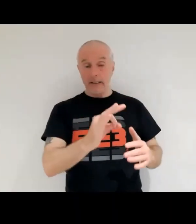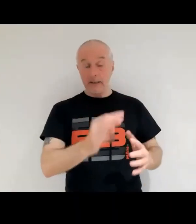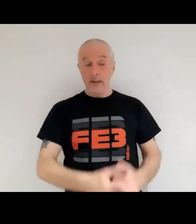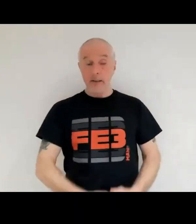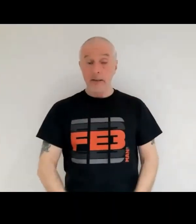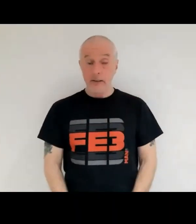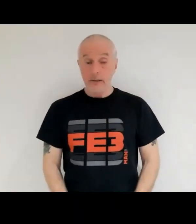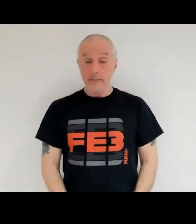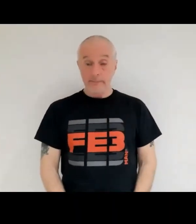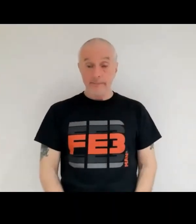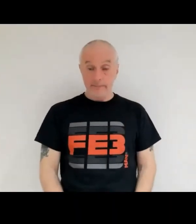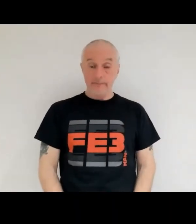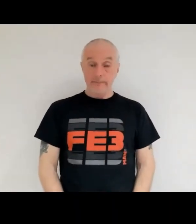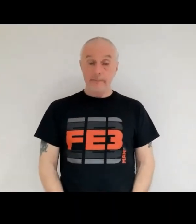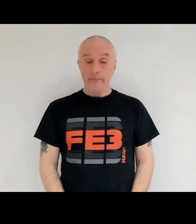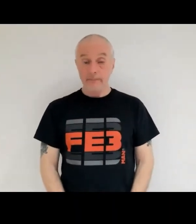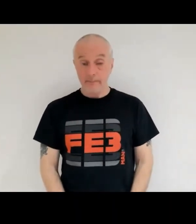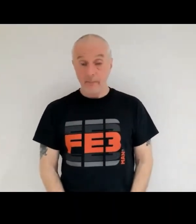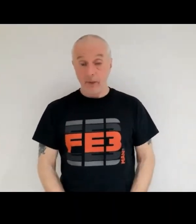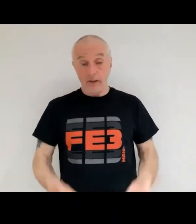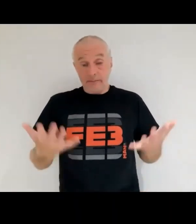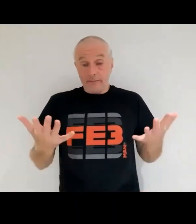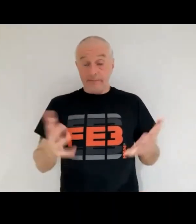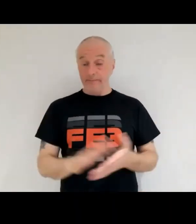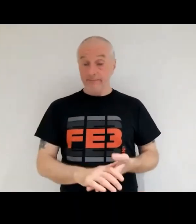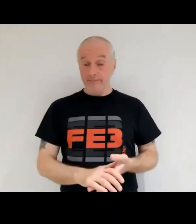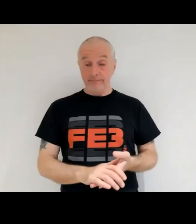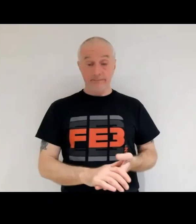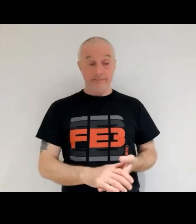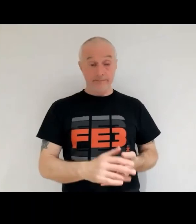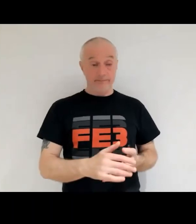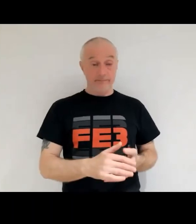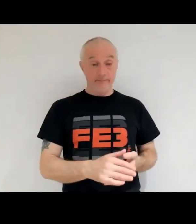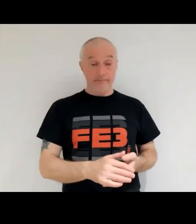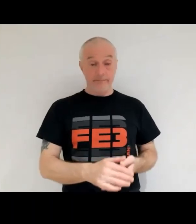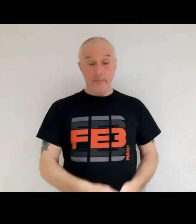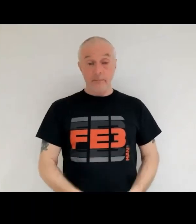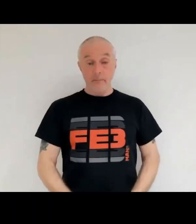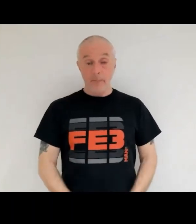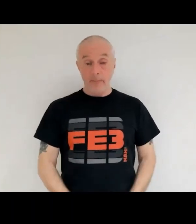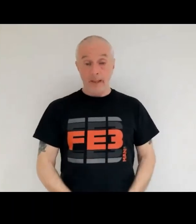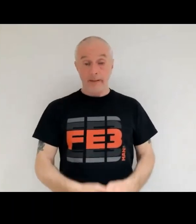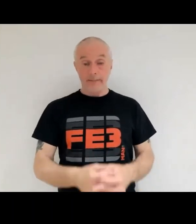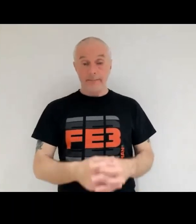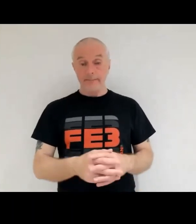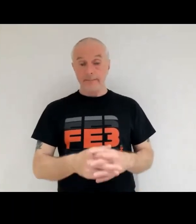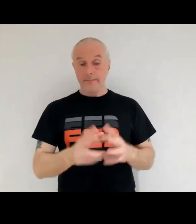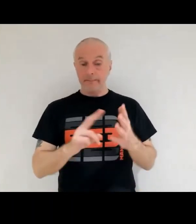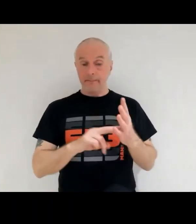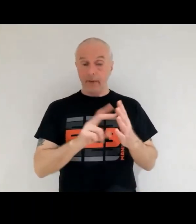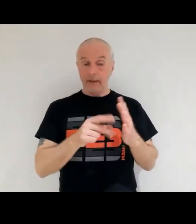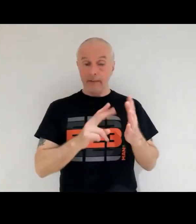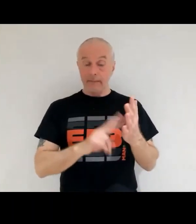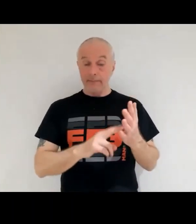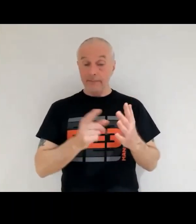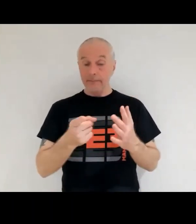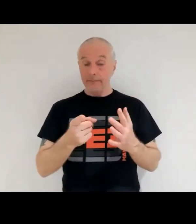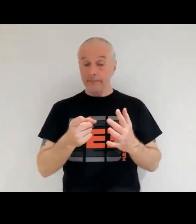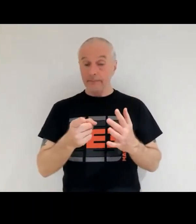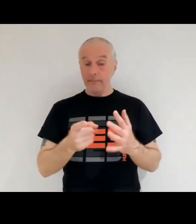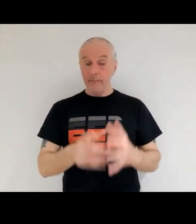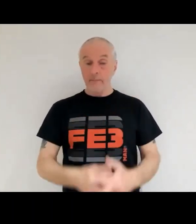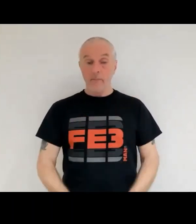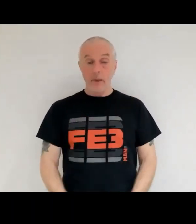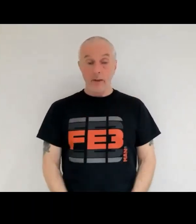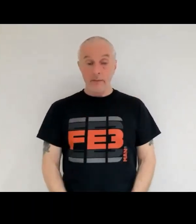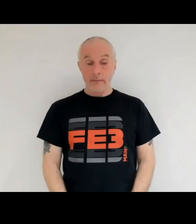Fabulous. We like those quick ones. Hope that answers, well, it did answer your question. Brilliant there. So Nithin has sent a message in.